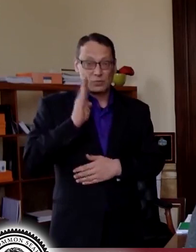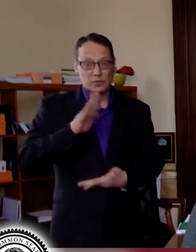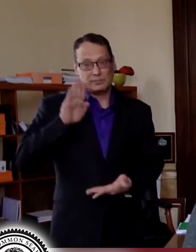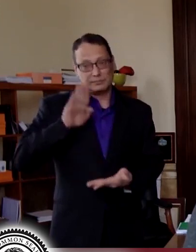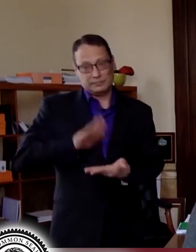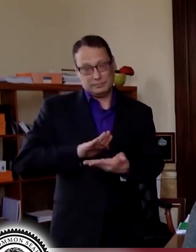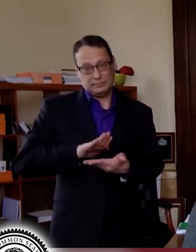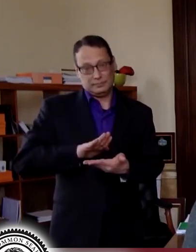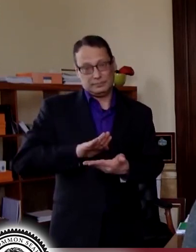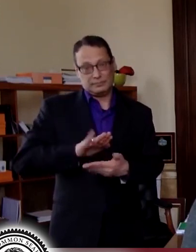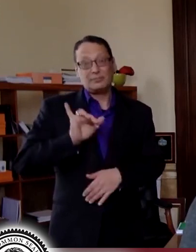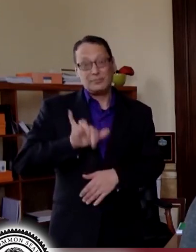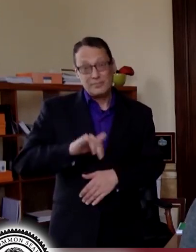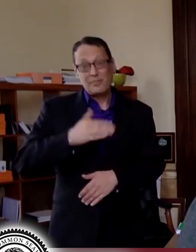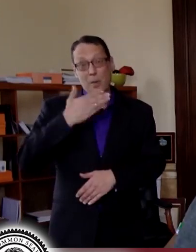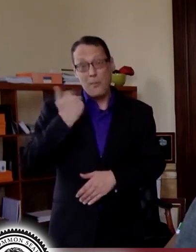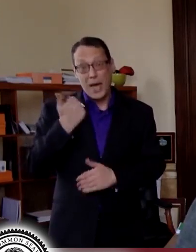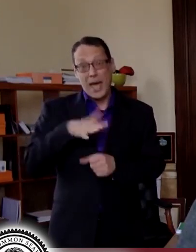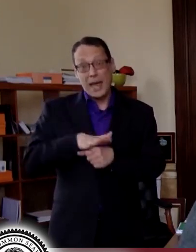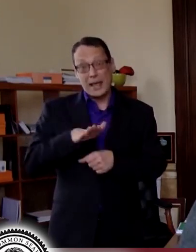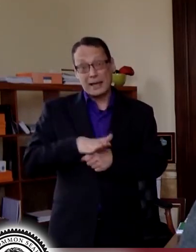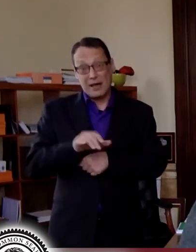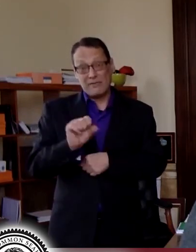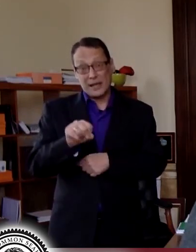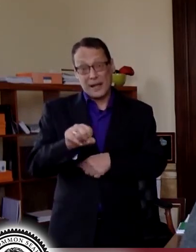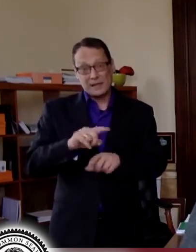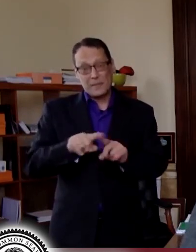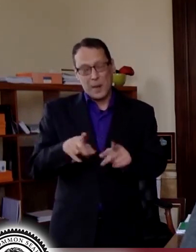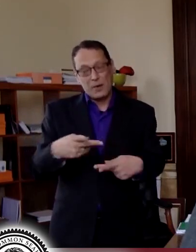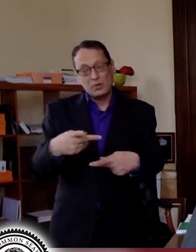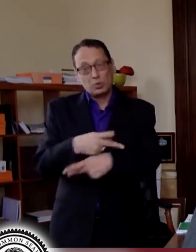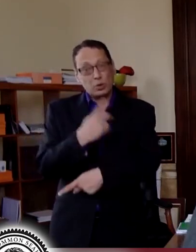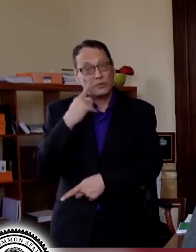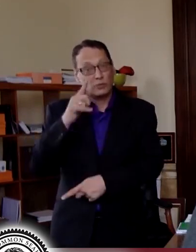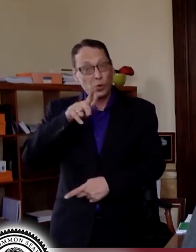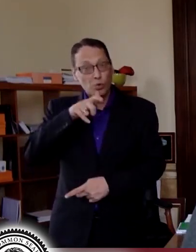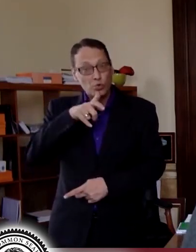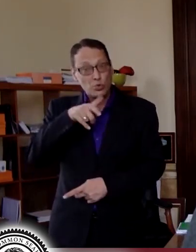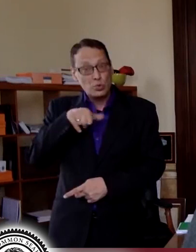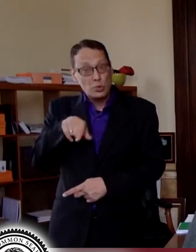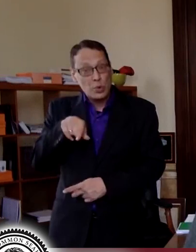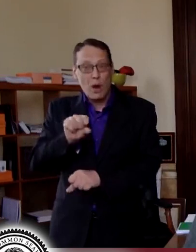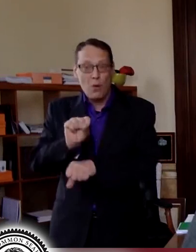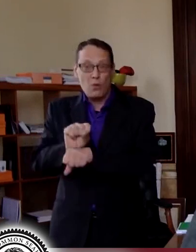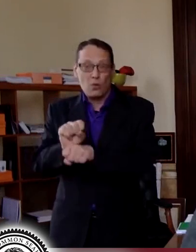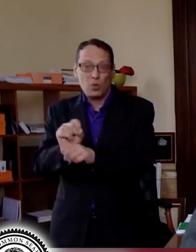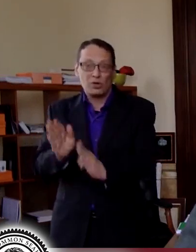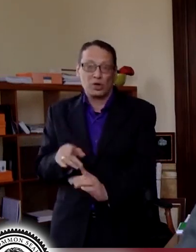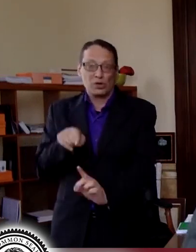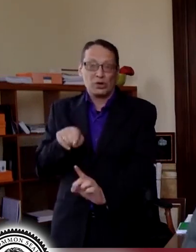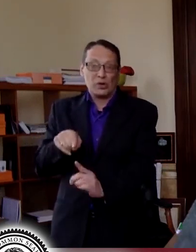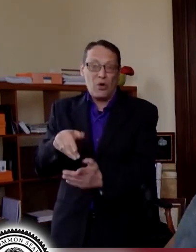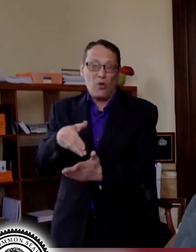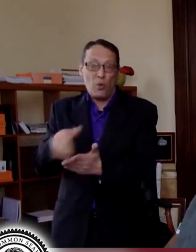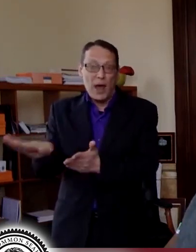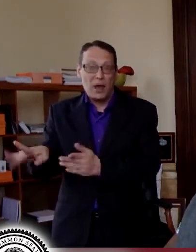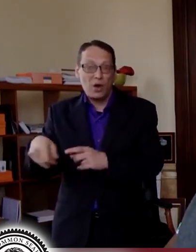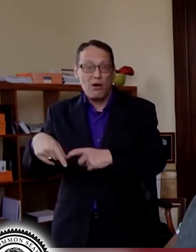that's bad enough for us, but it's even worse for the worker, of course, who has gotten laid off or